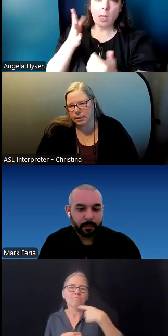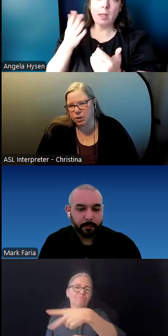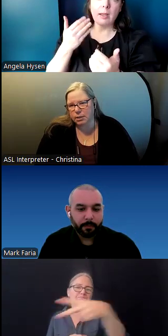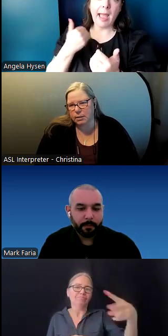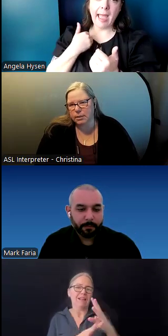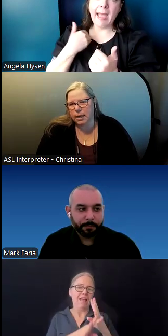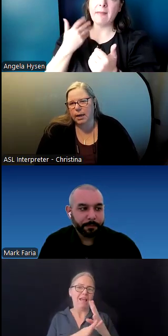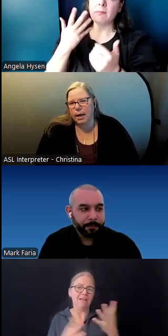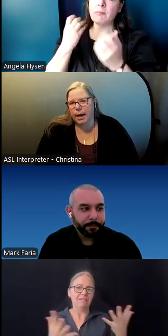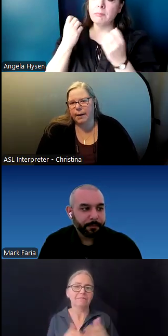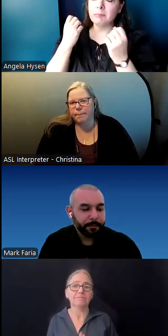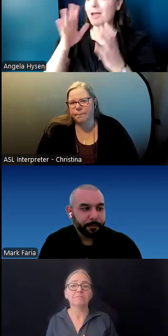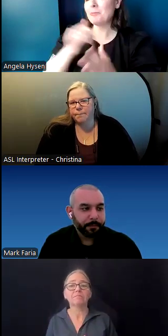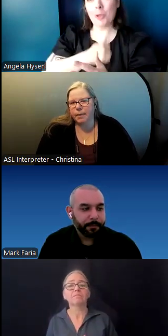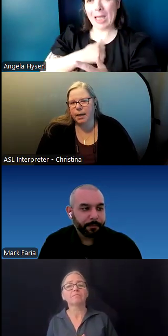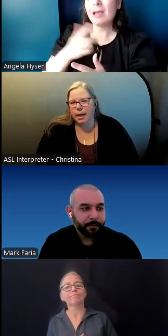financial decisions.